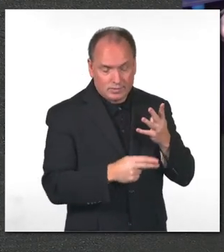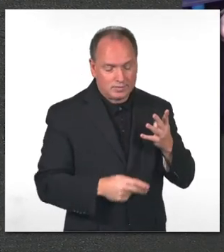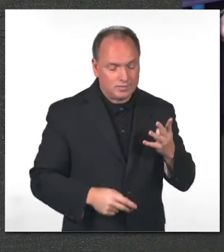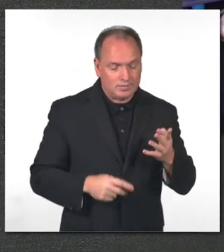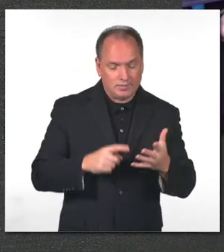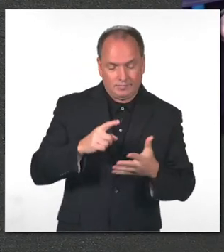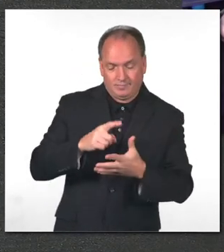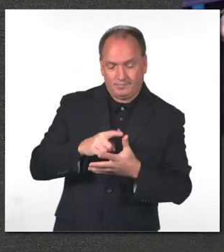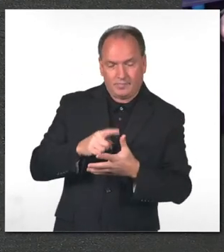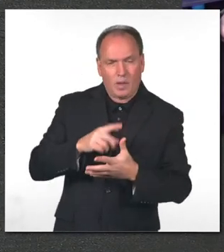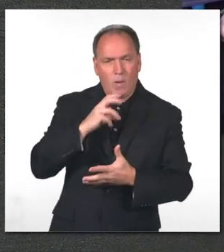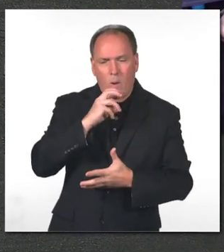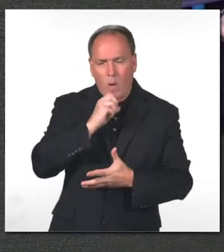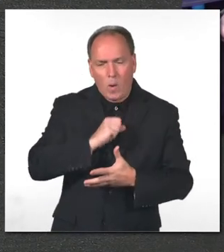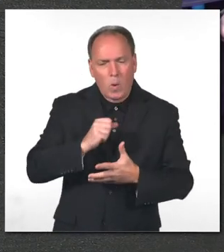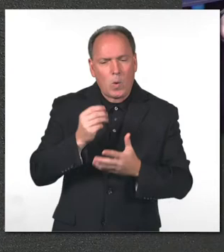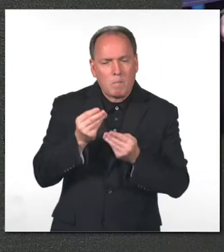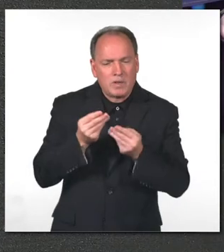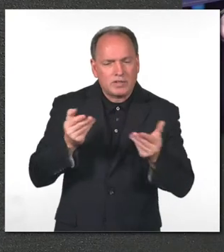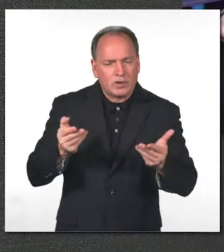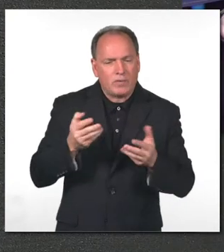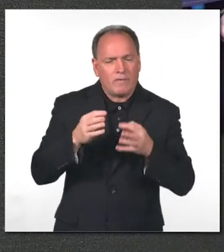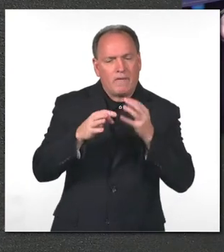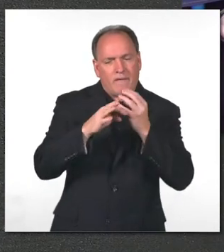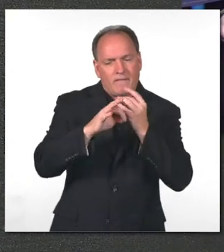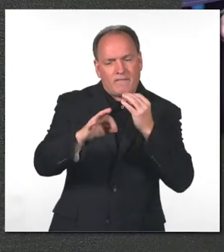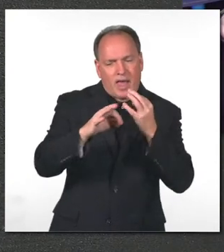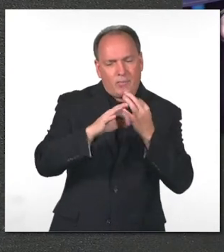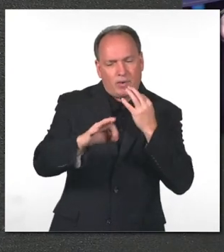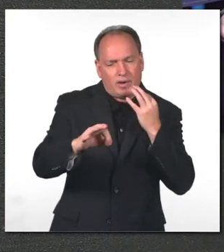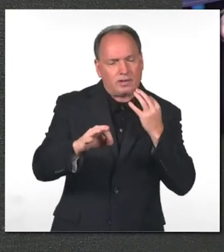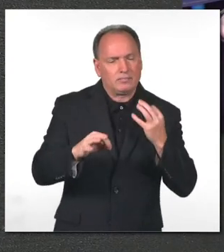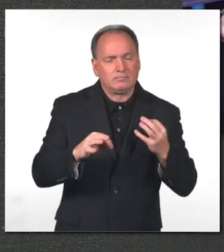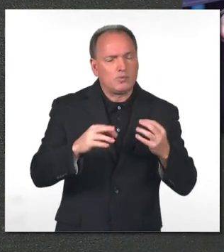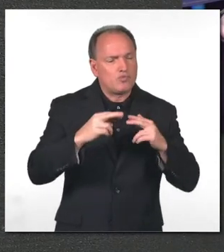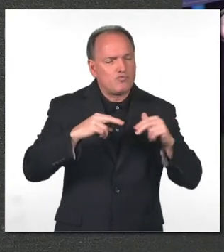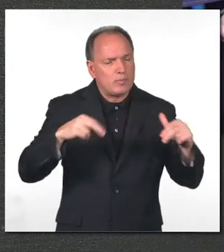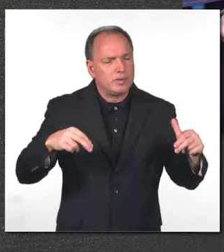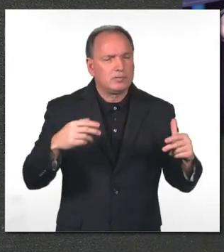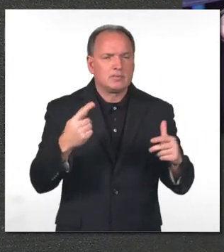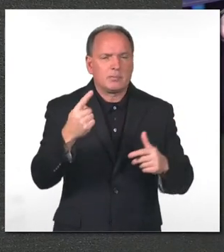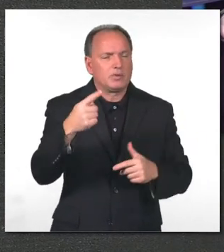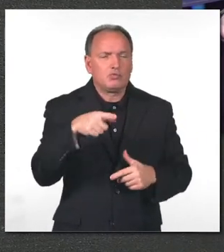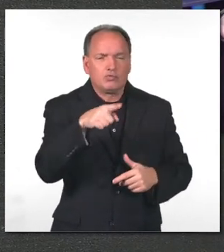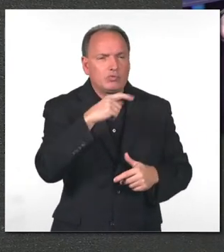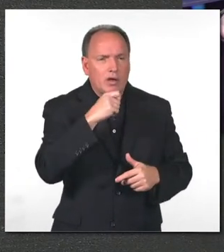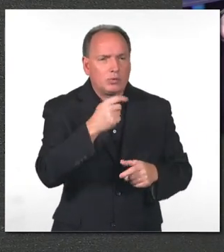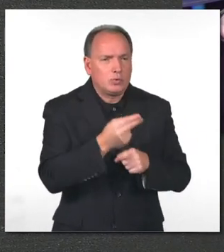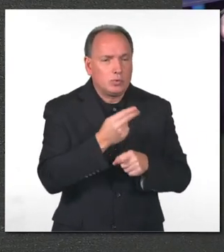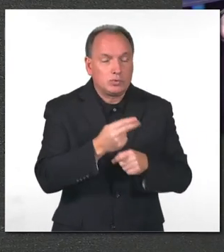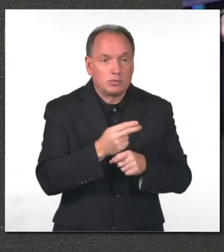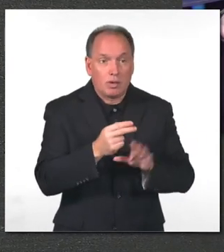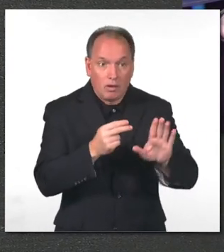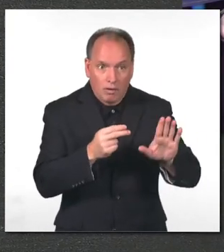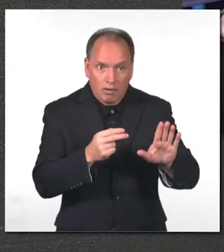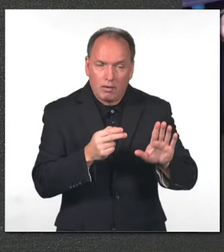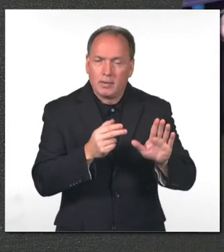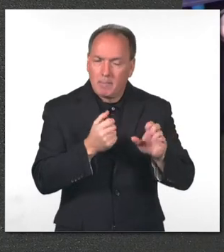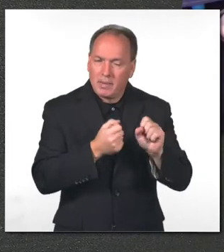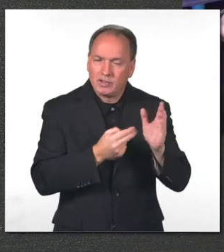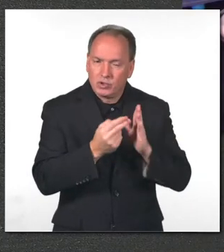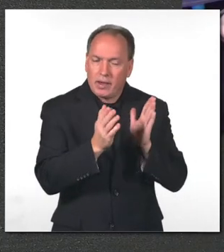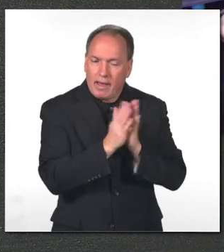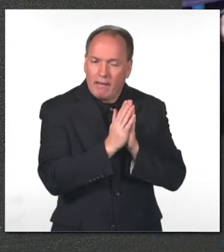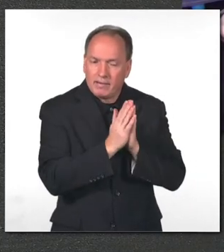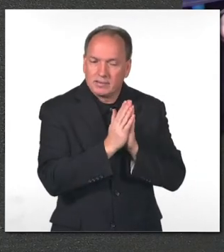old piece of fabric or a piece of ribbon laying around that you don't need to use anymore. Make sure you ask somebody before